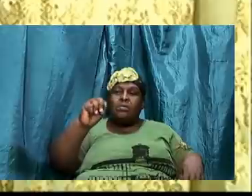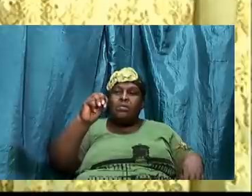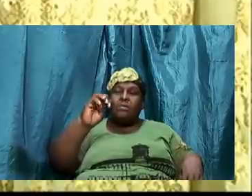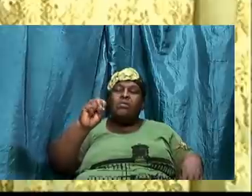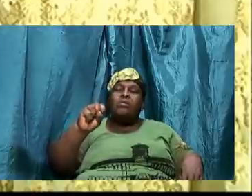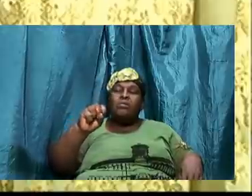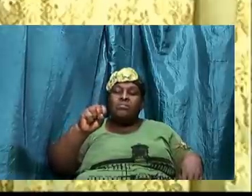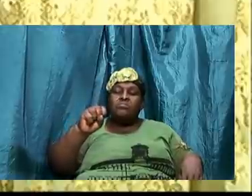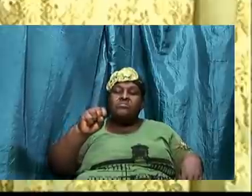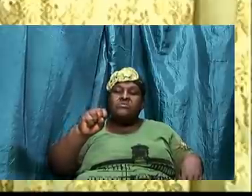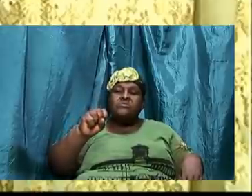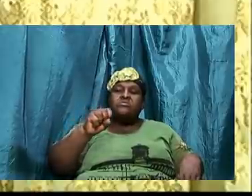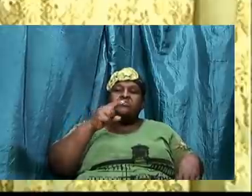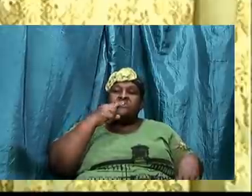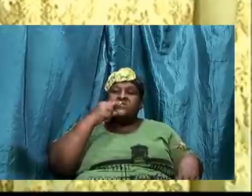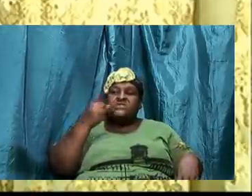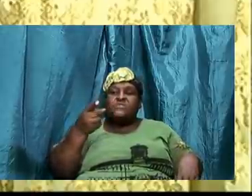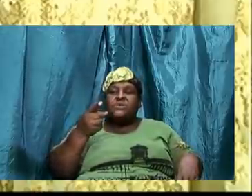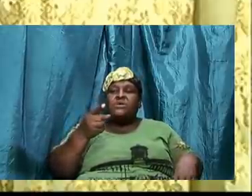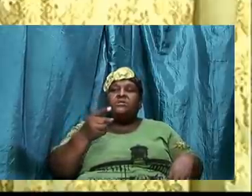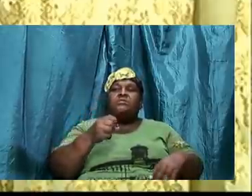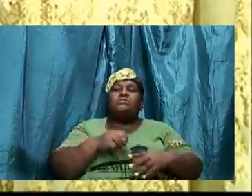verses 24.